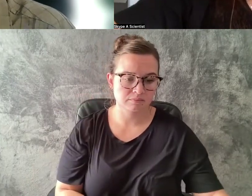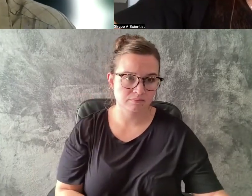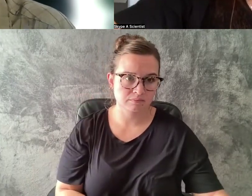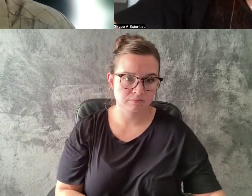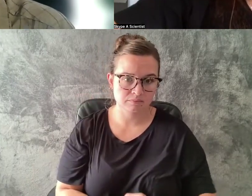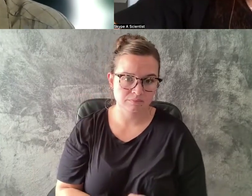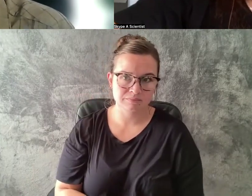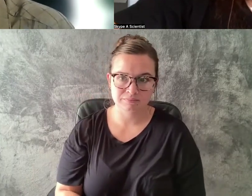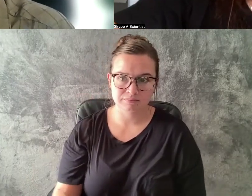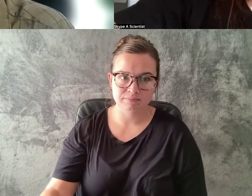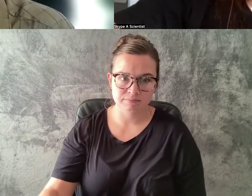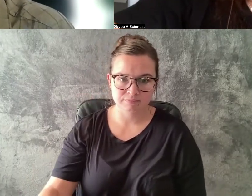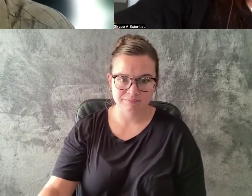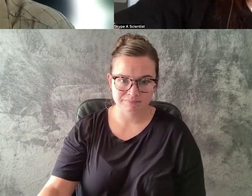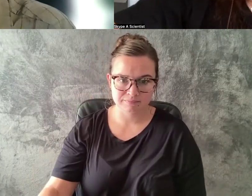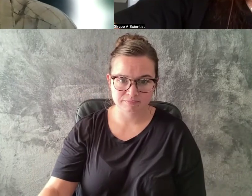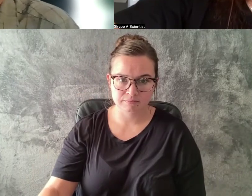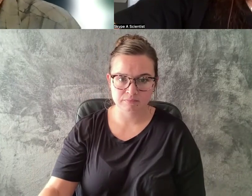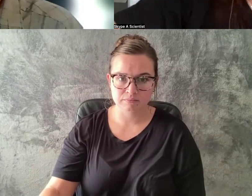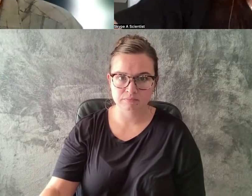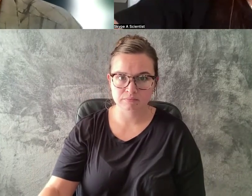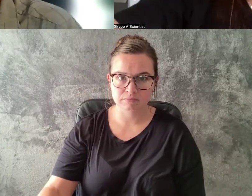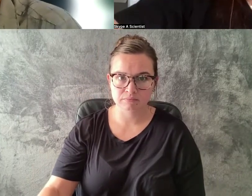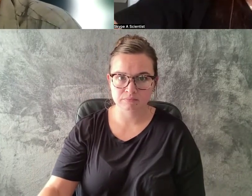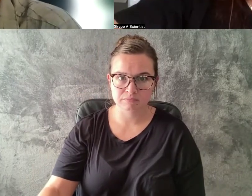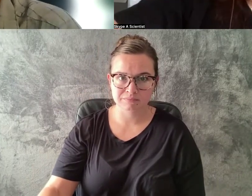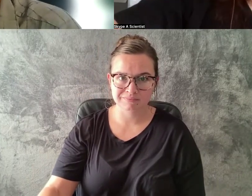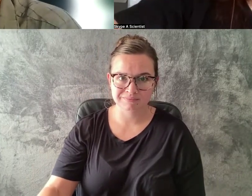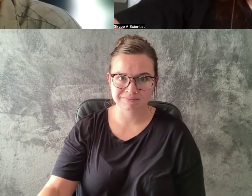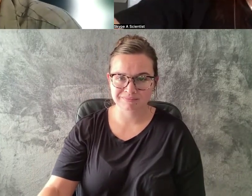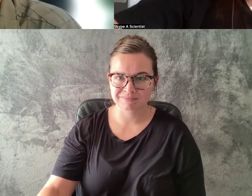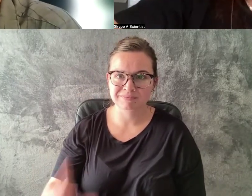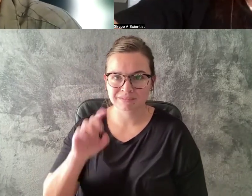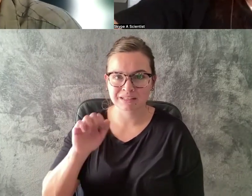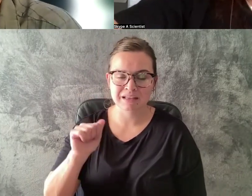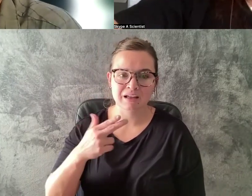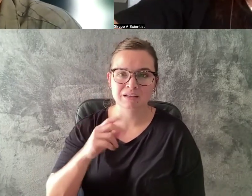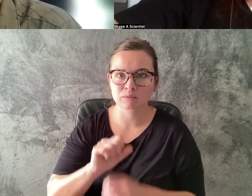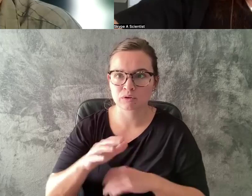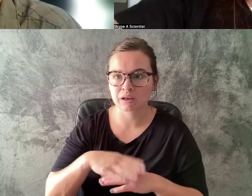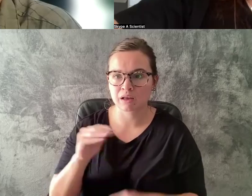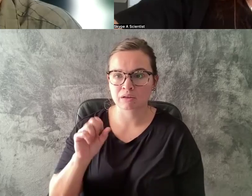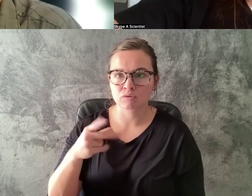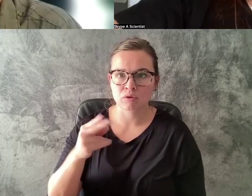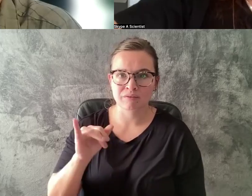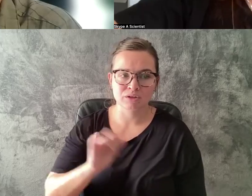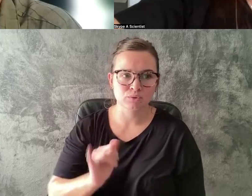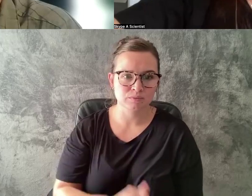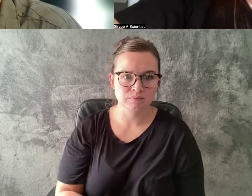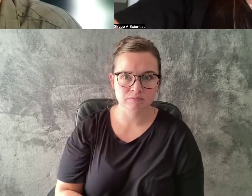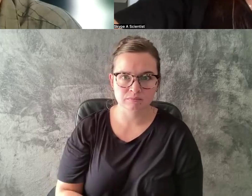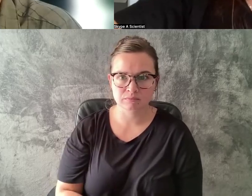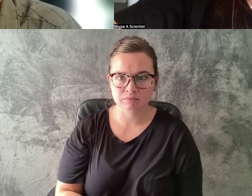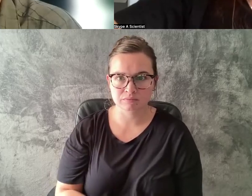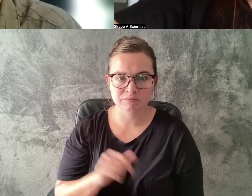Oh, okay. Here we go. Leah's working on it. Okay. And Sophie might be as well. This is the